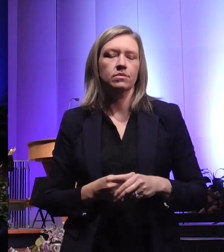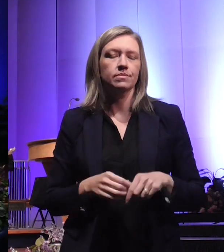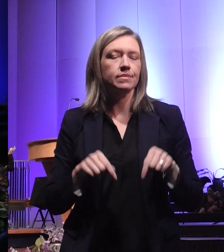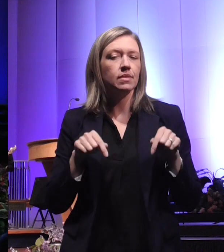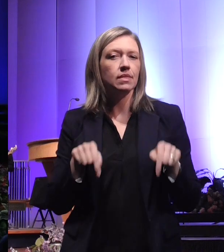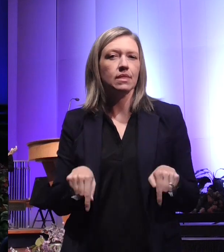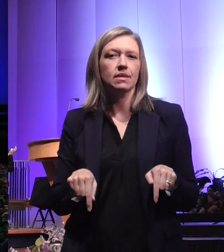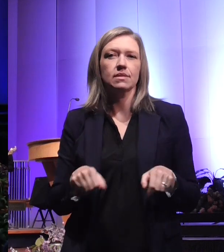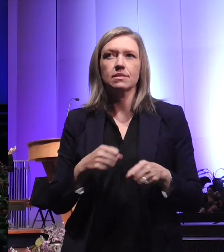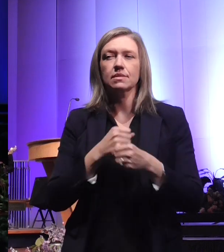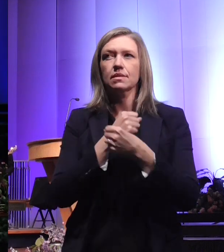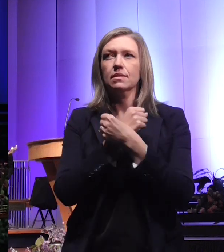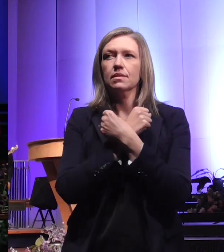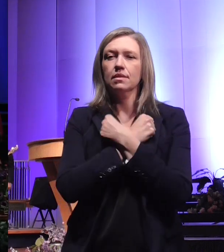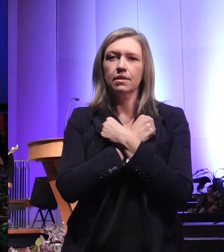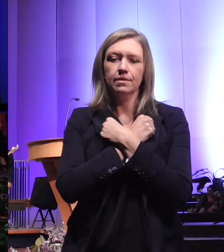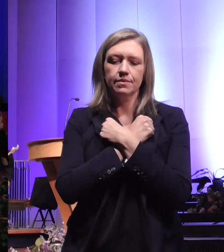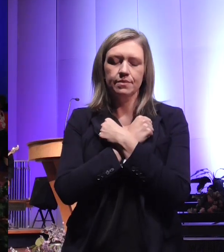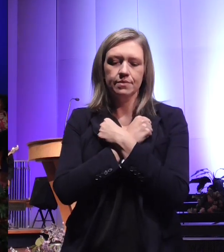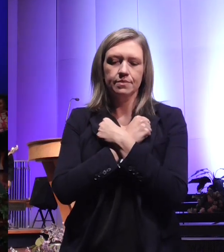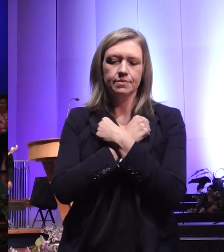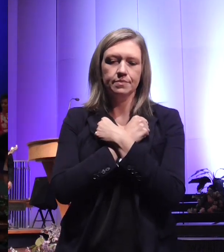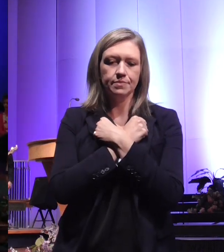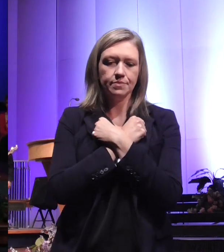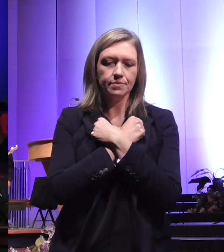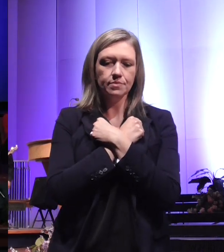share this love.